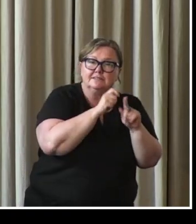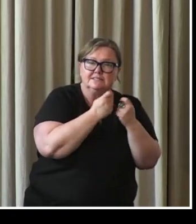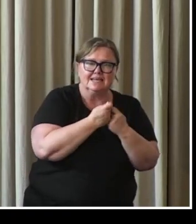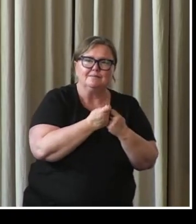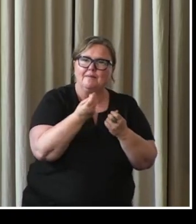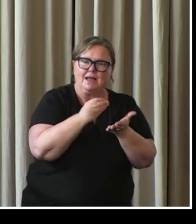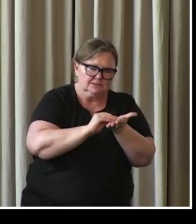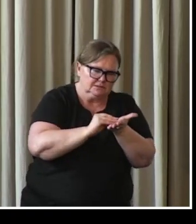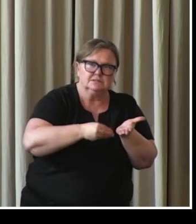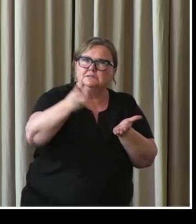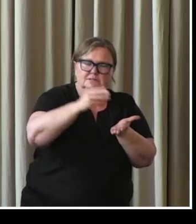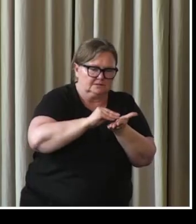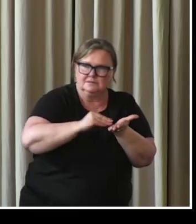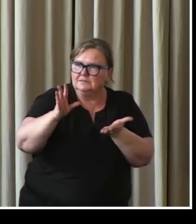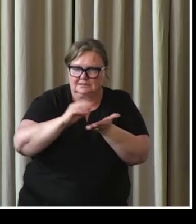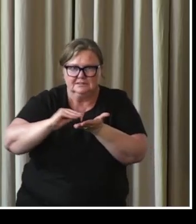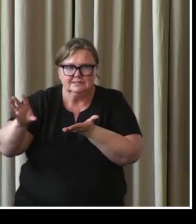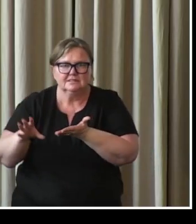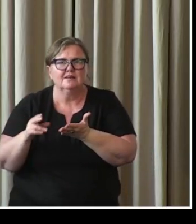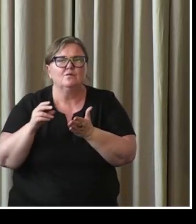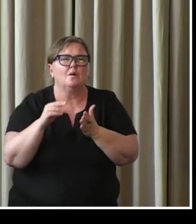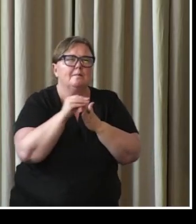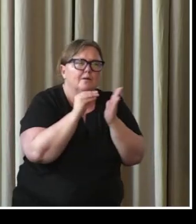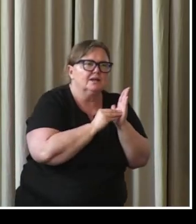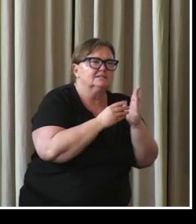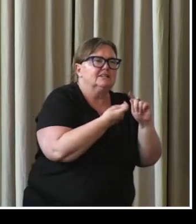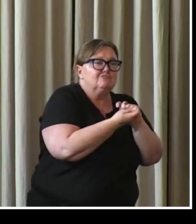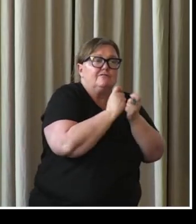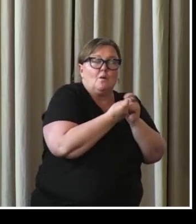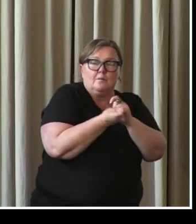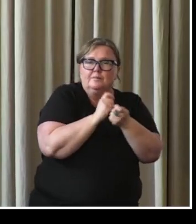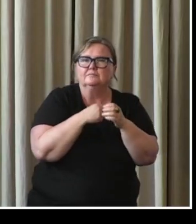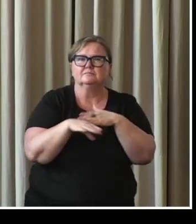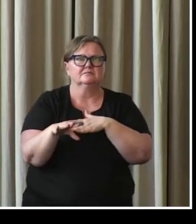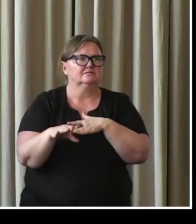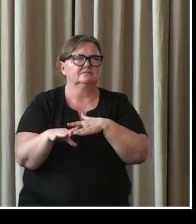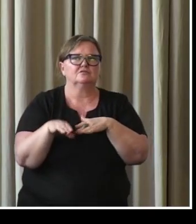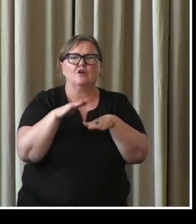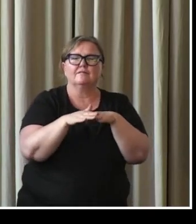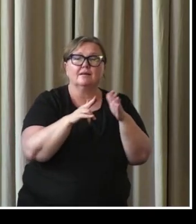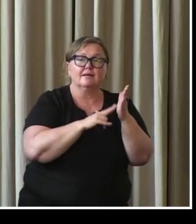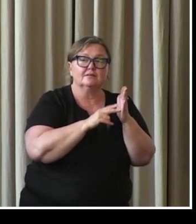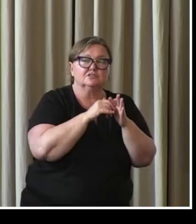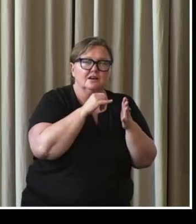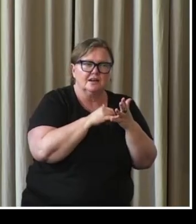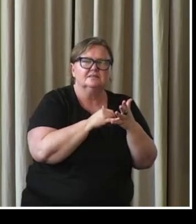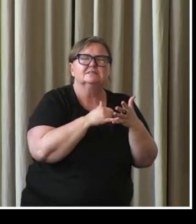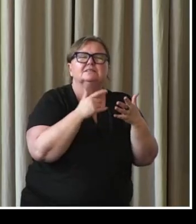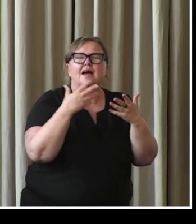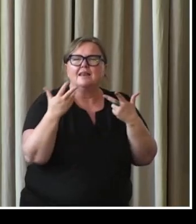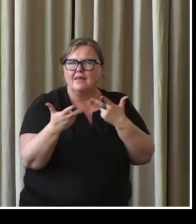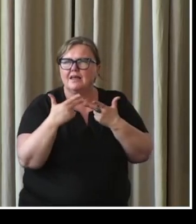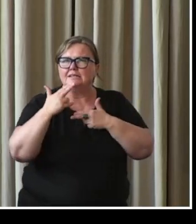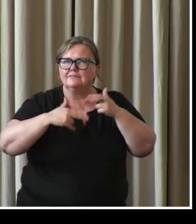of submissions to various policy reforms happening around the place, including around the NDIS, including around